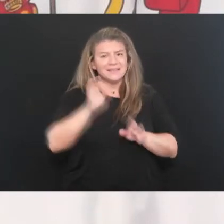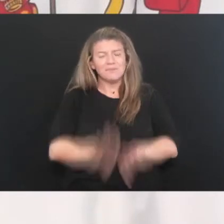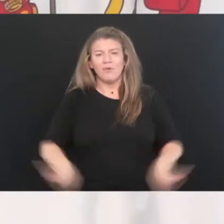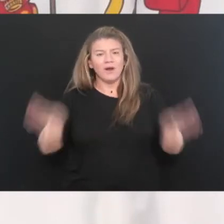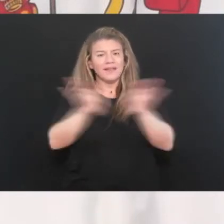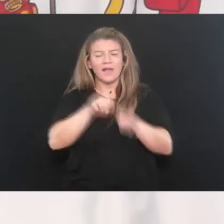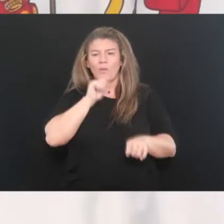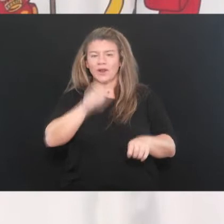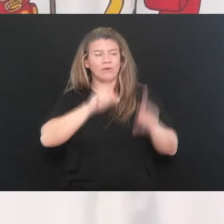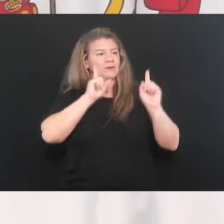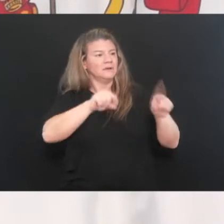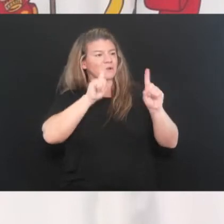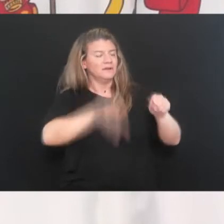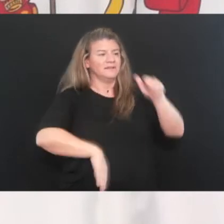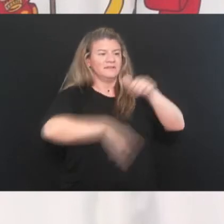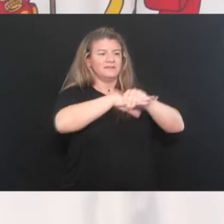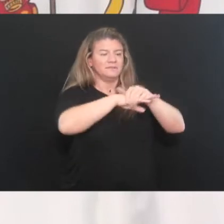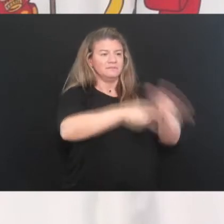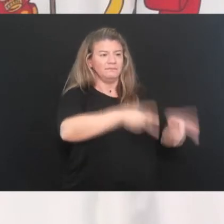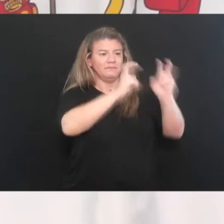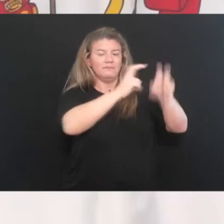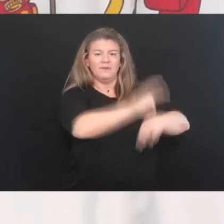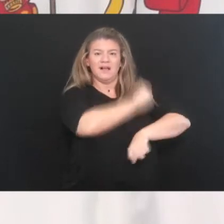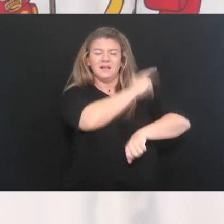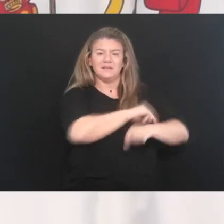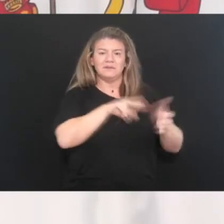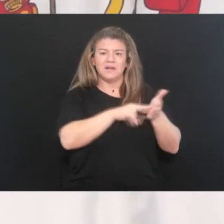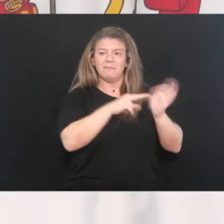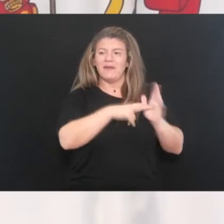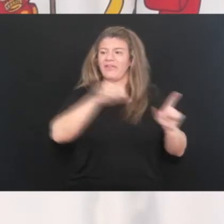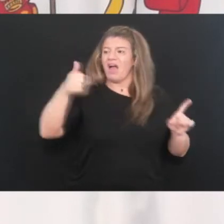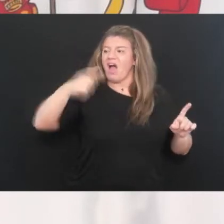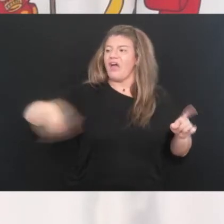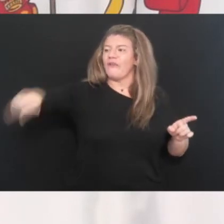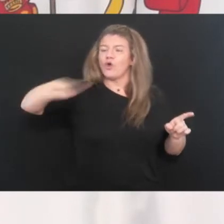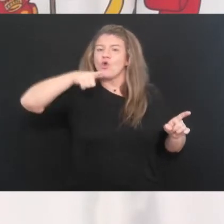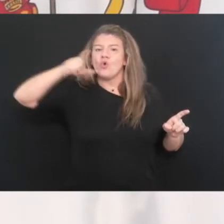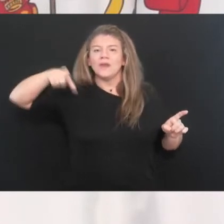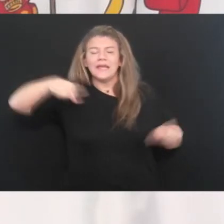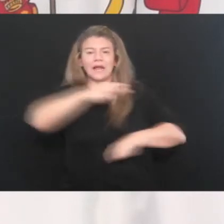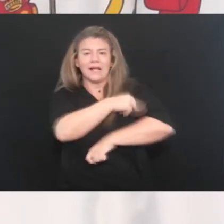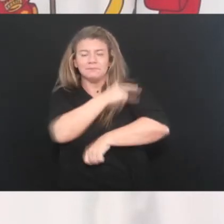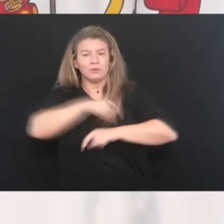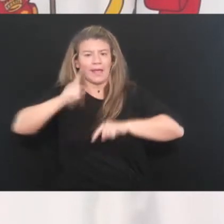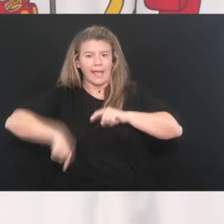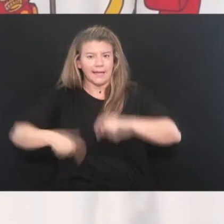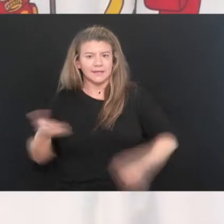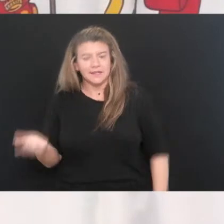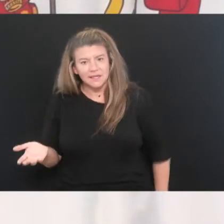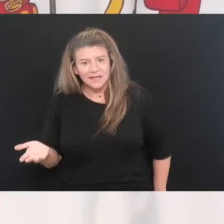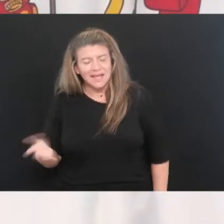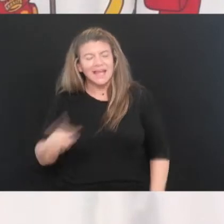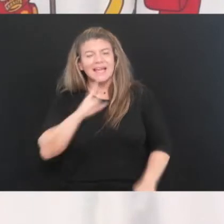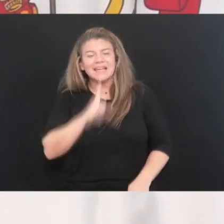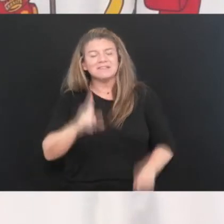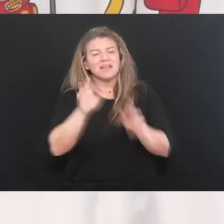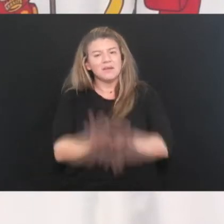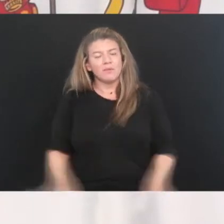hospitals and restrict our care. You know, it's too important to all of us. You got to get